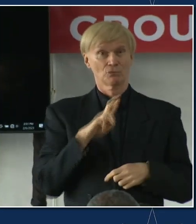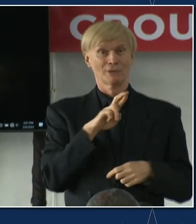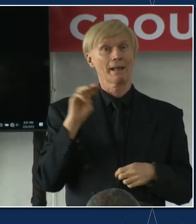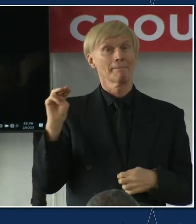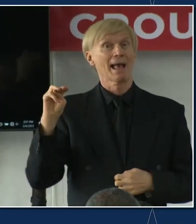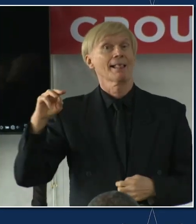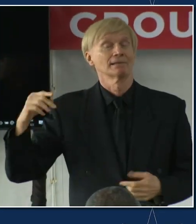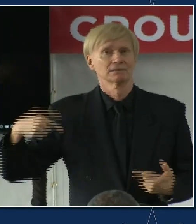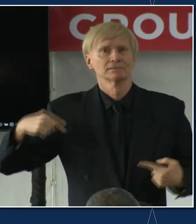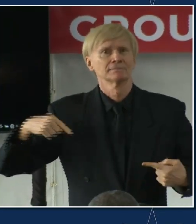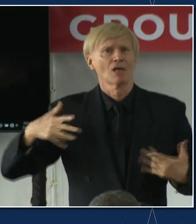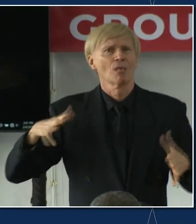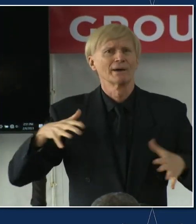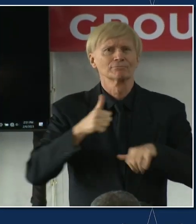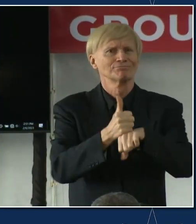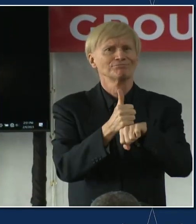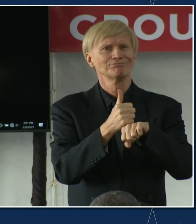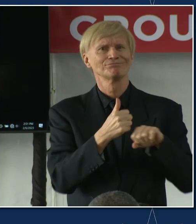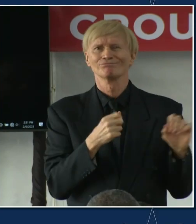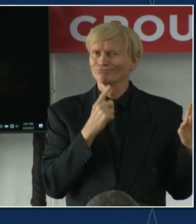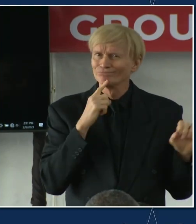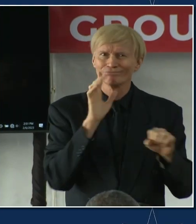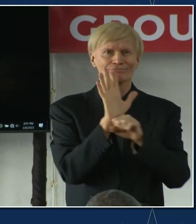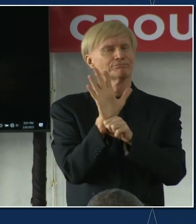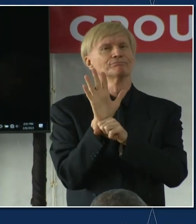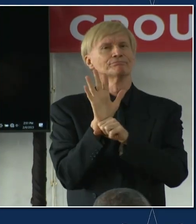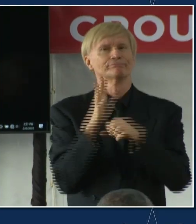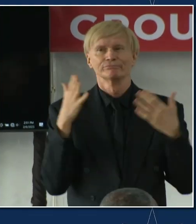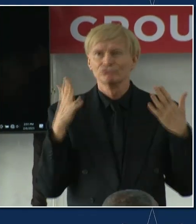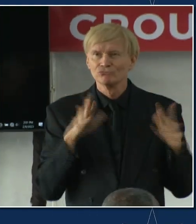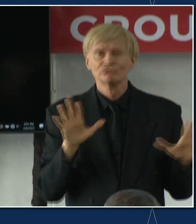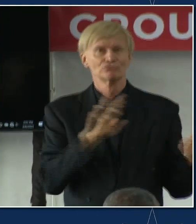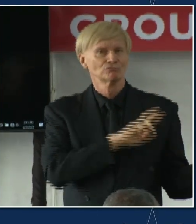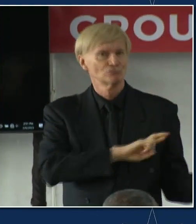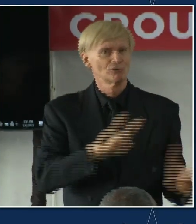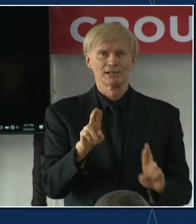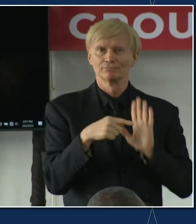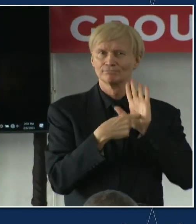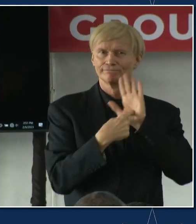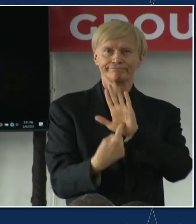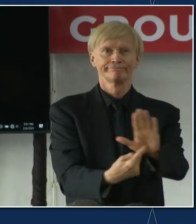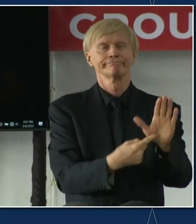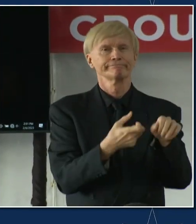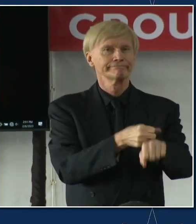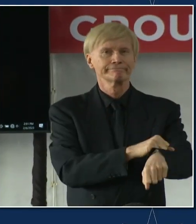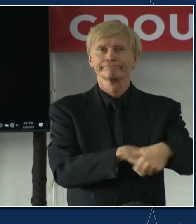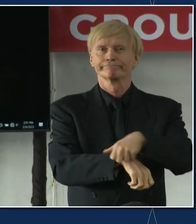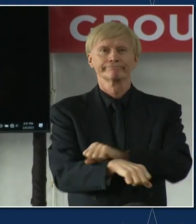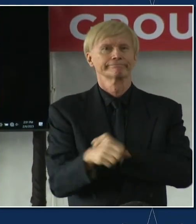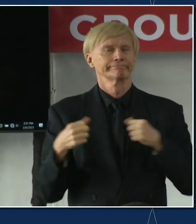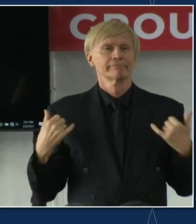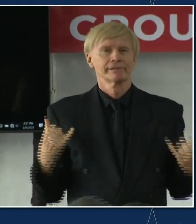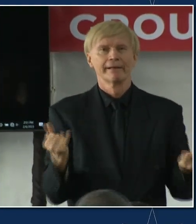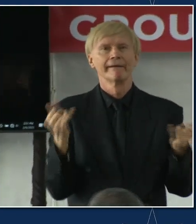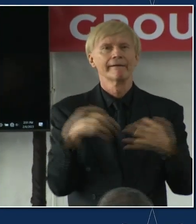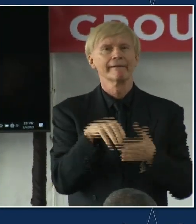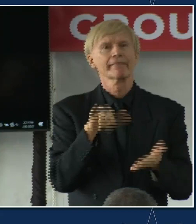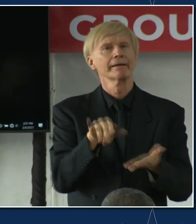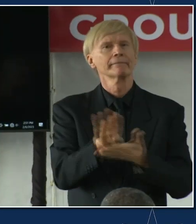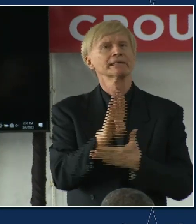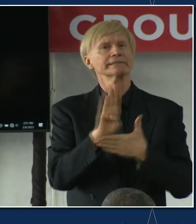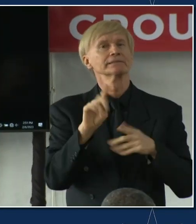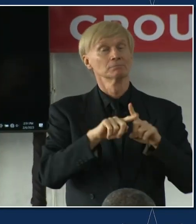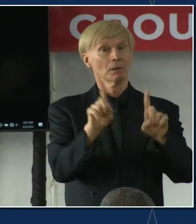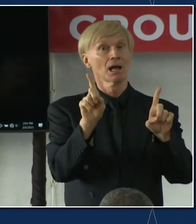already done this. They have already proven themselves. They are already some of the most important players in the industry. But there is